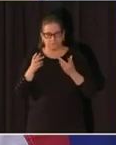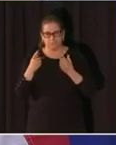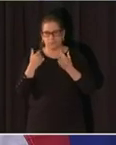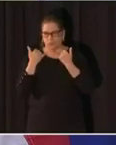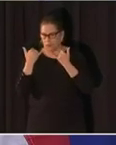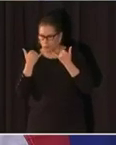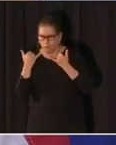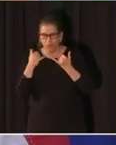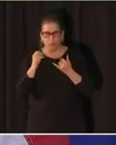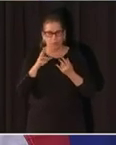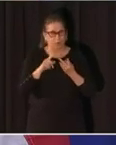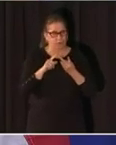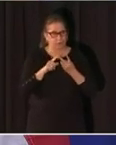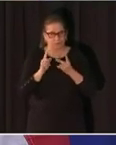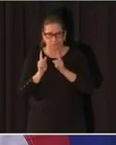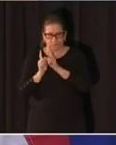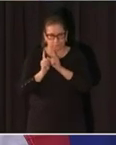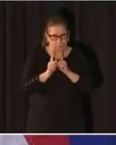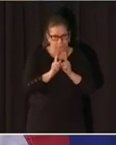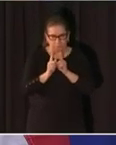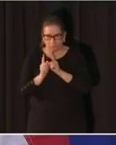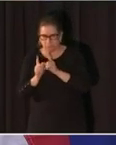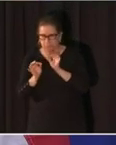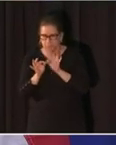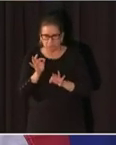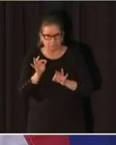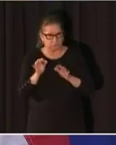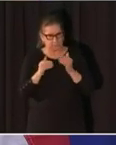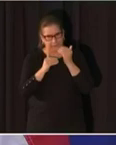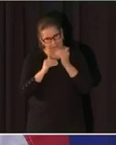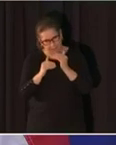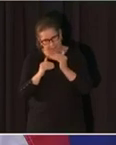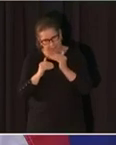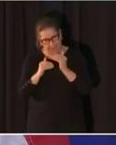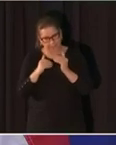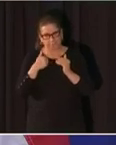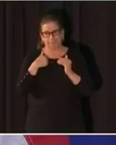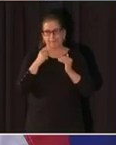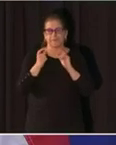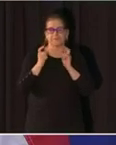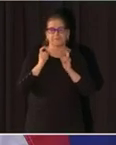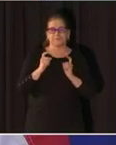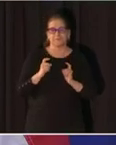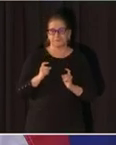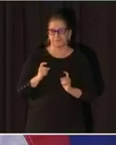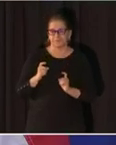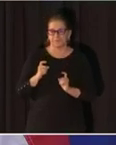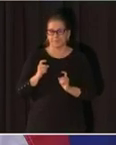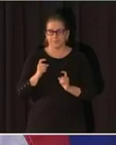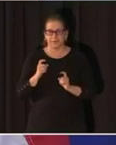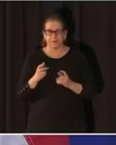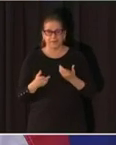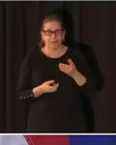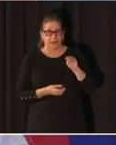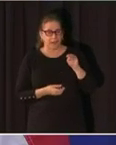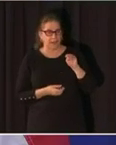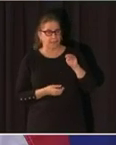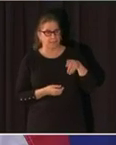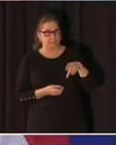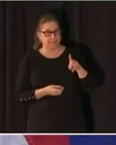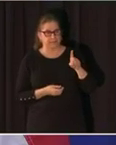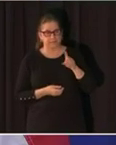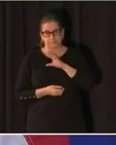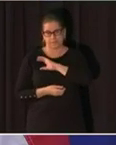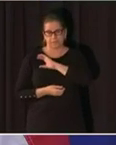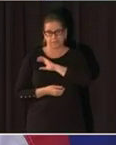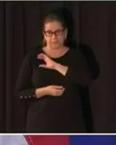where we have local control to do exactly that. MPD, for example, has arrested fewer people,